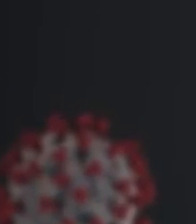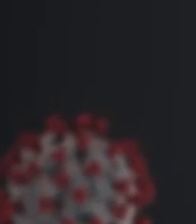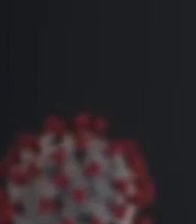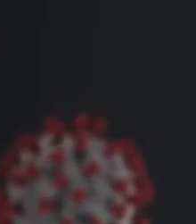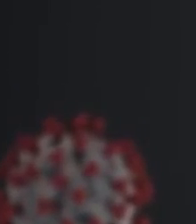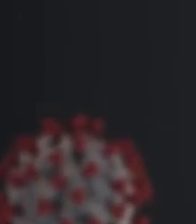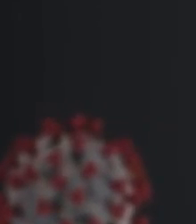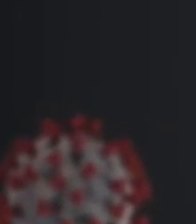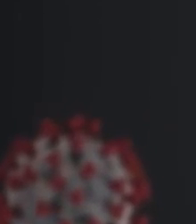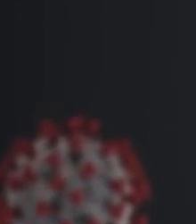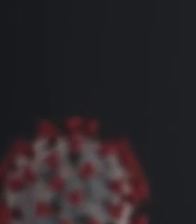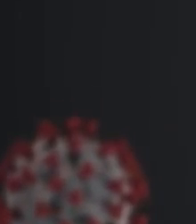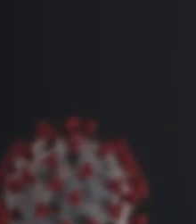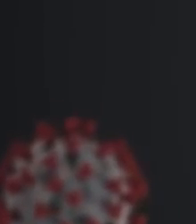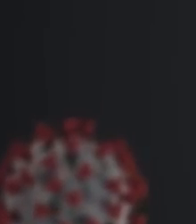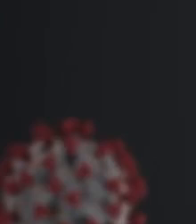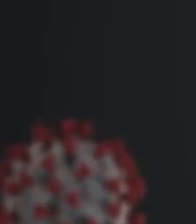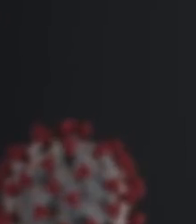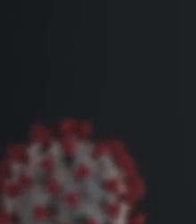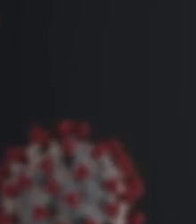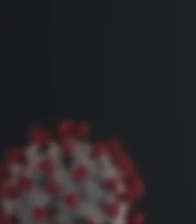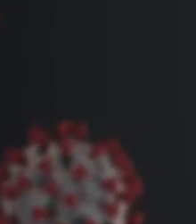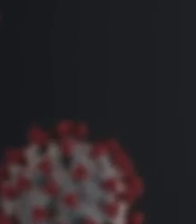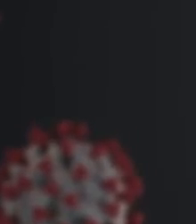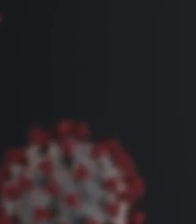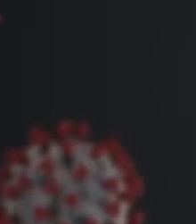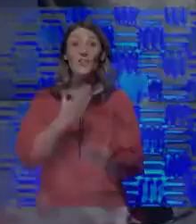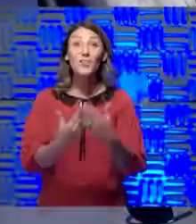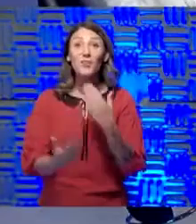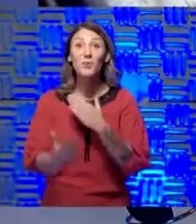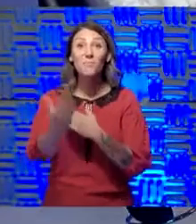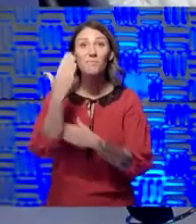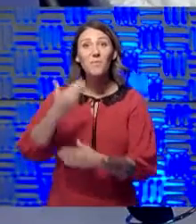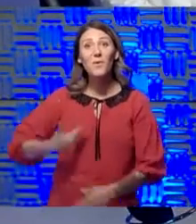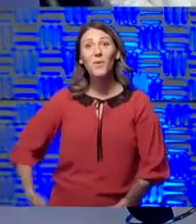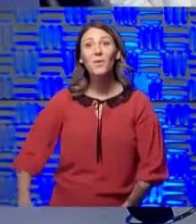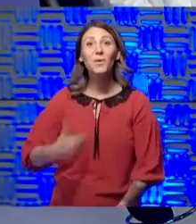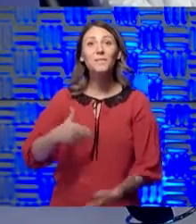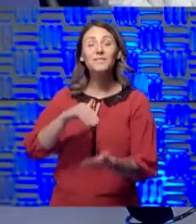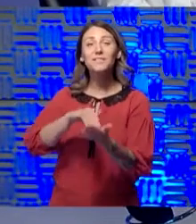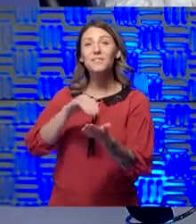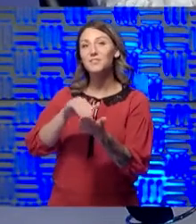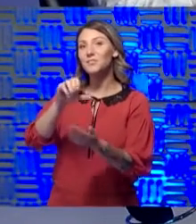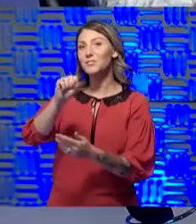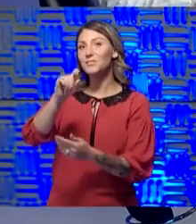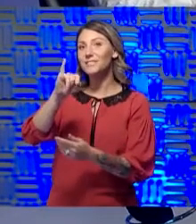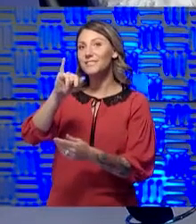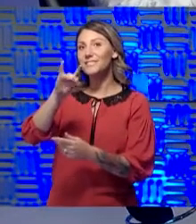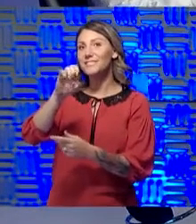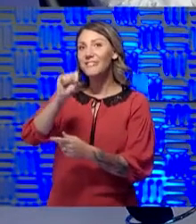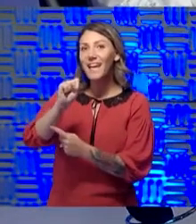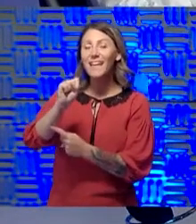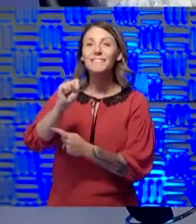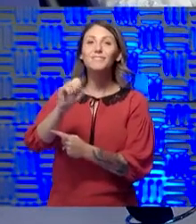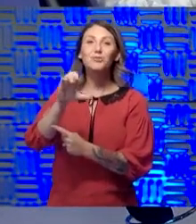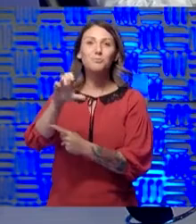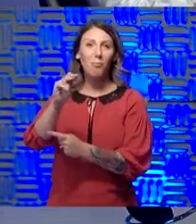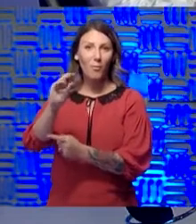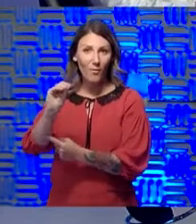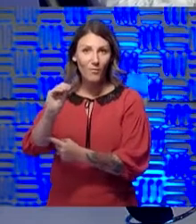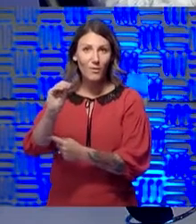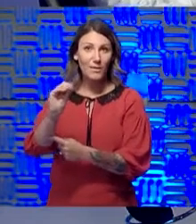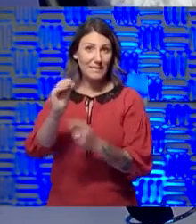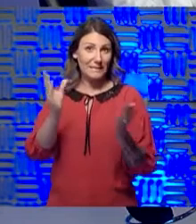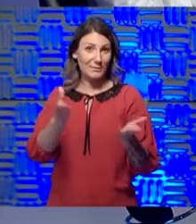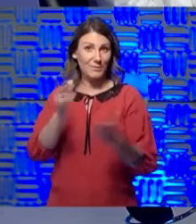You know I'm pretty. Good morning out there. This is Steve Stites, Chief Medical Officer of the University of Kansas Health System. We're